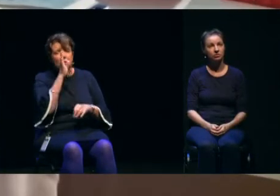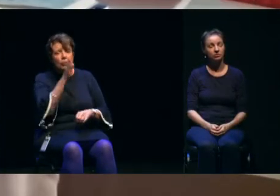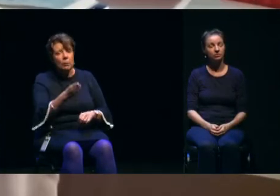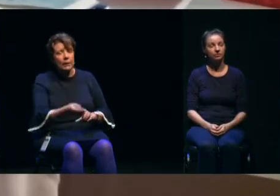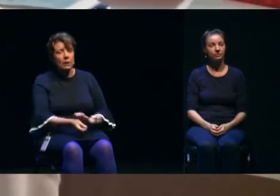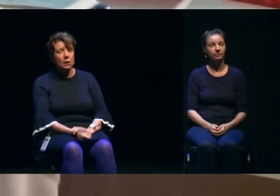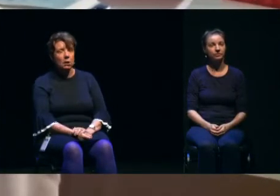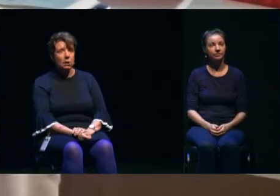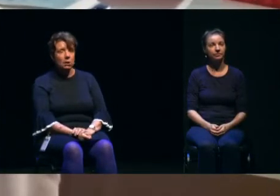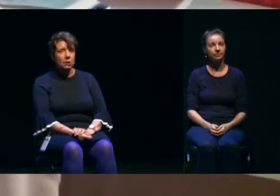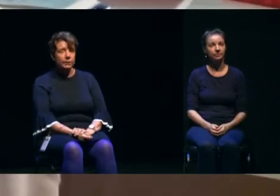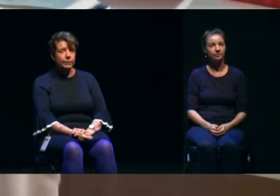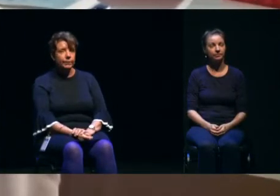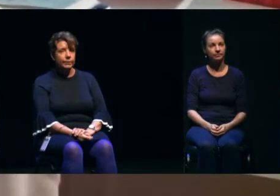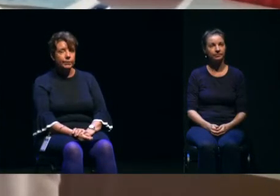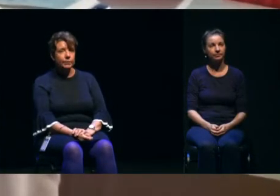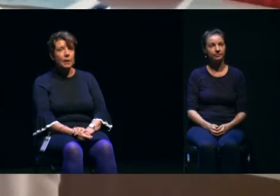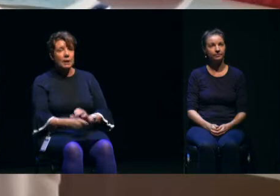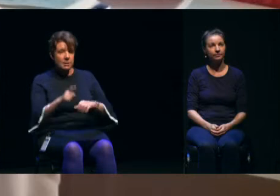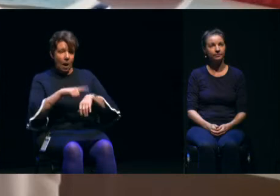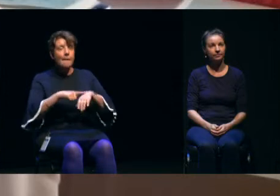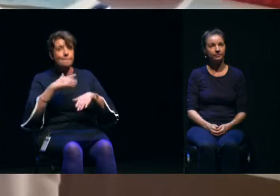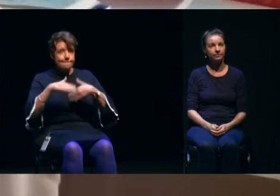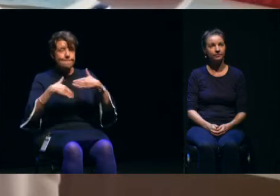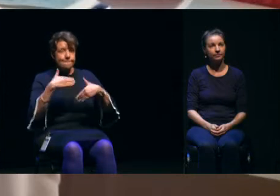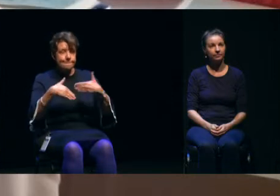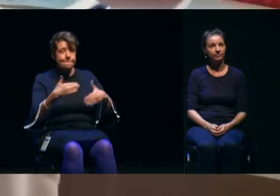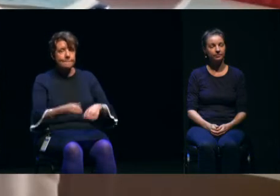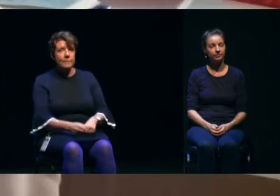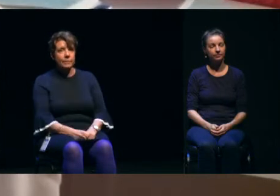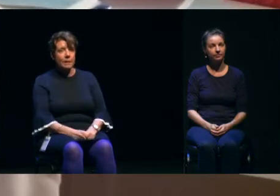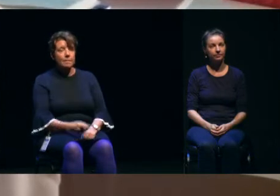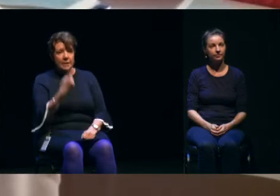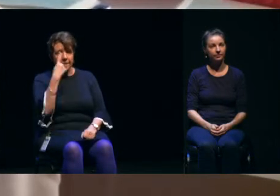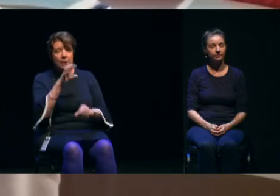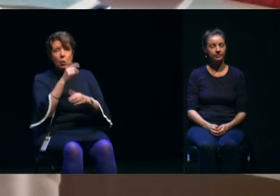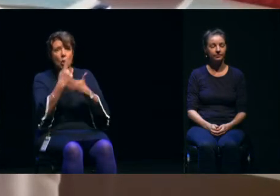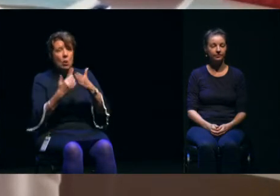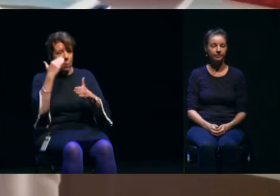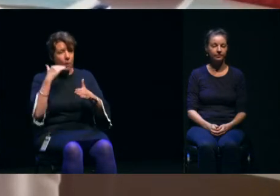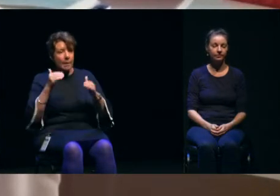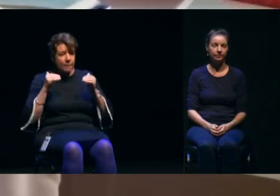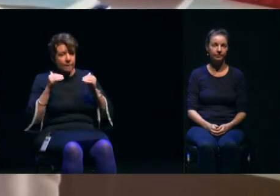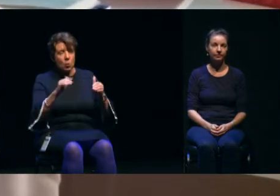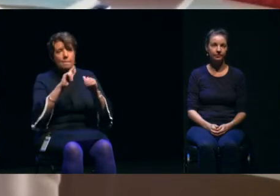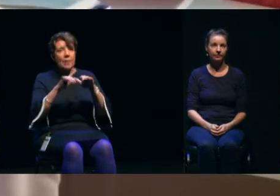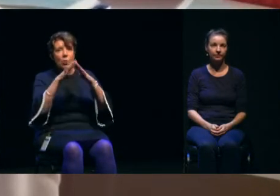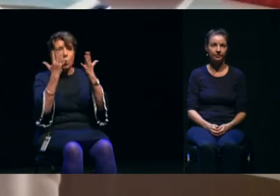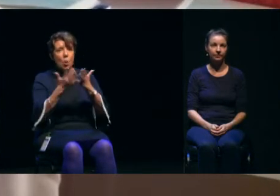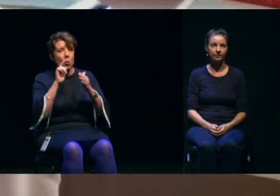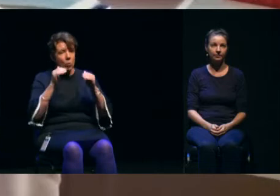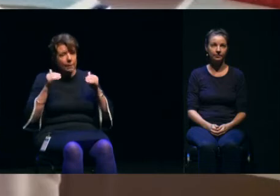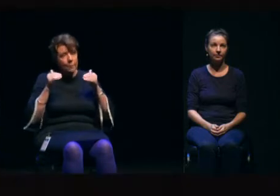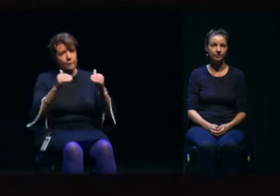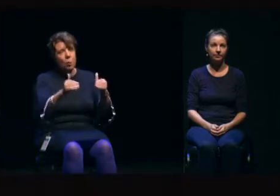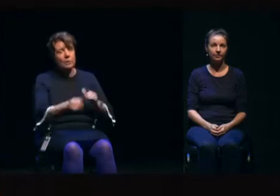not immediately, but it will take time. But I think not only women are going to move forward, the world is going to move